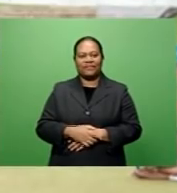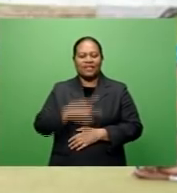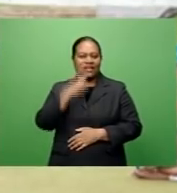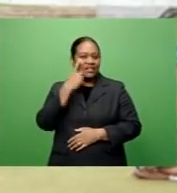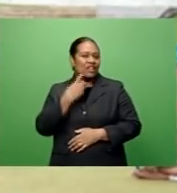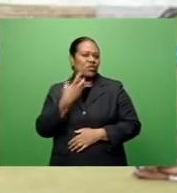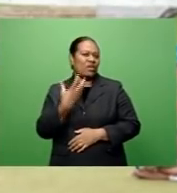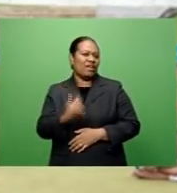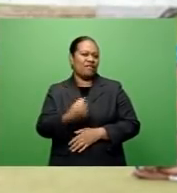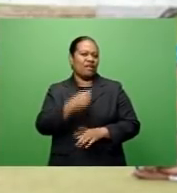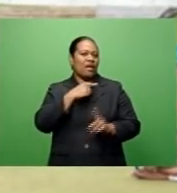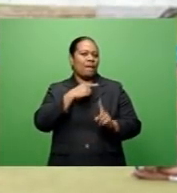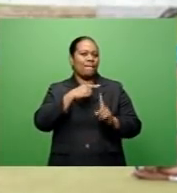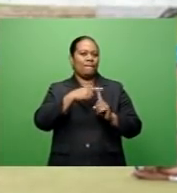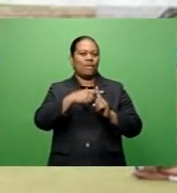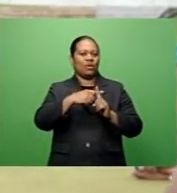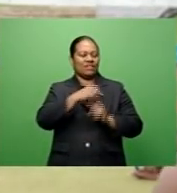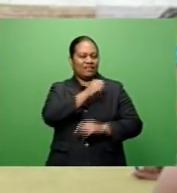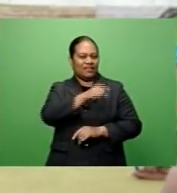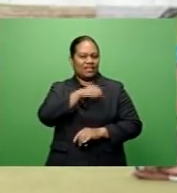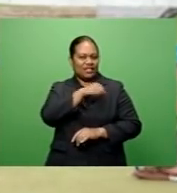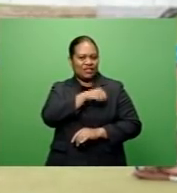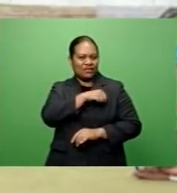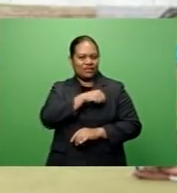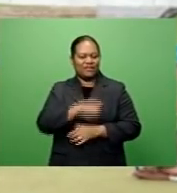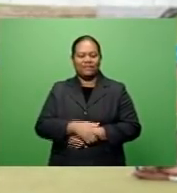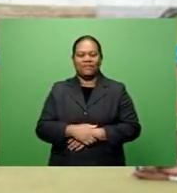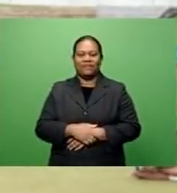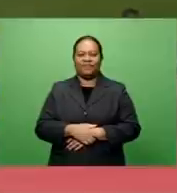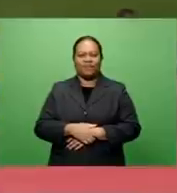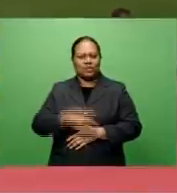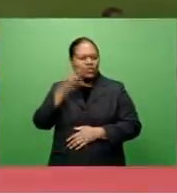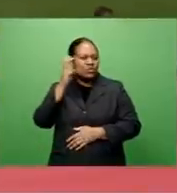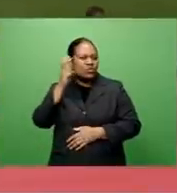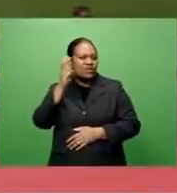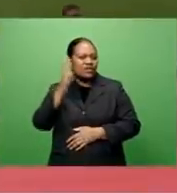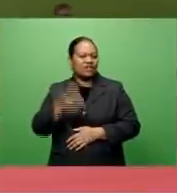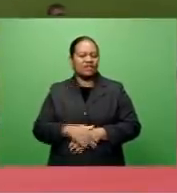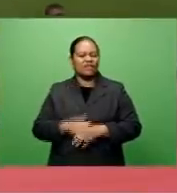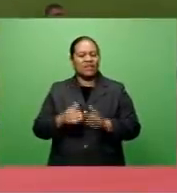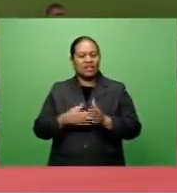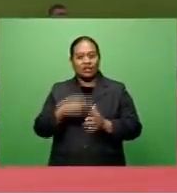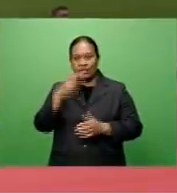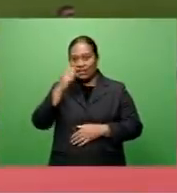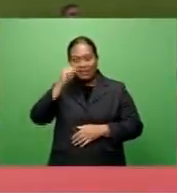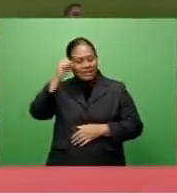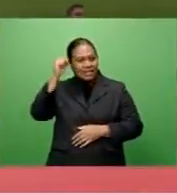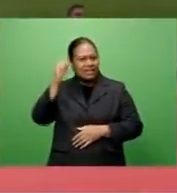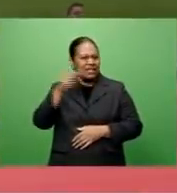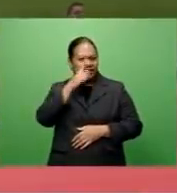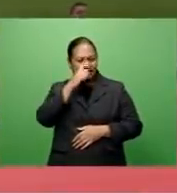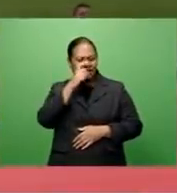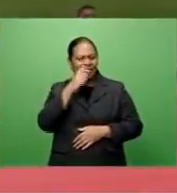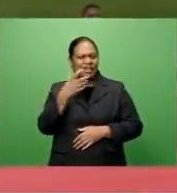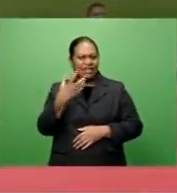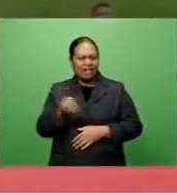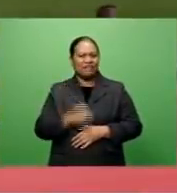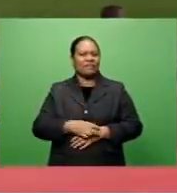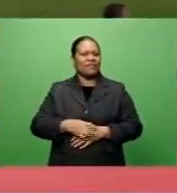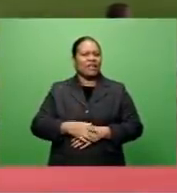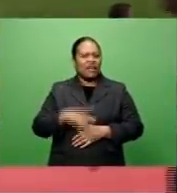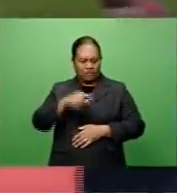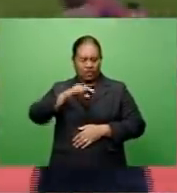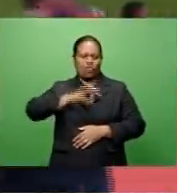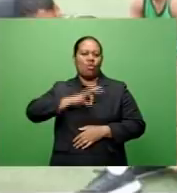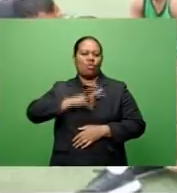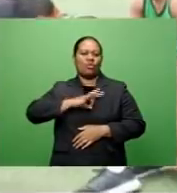positive attitude towards the training. Tukindia's older sister Cecilia was also a gold medalist